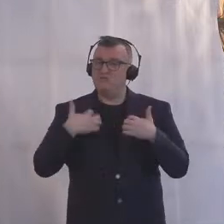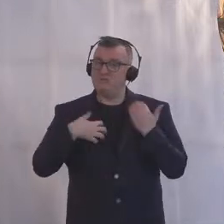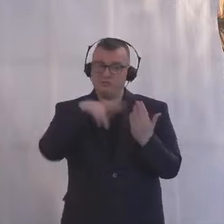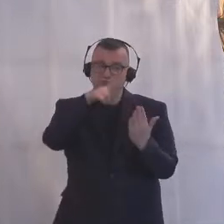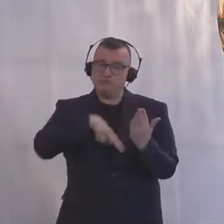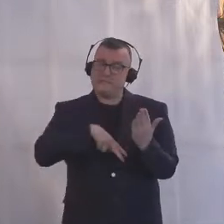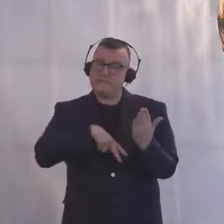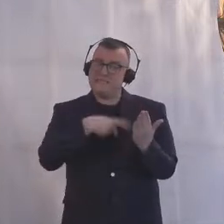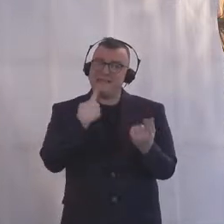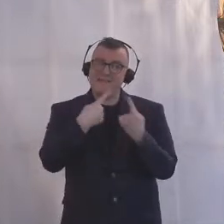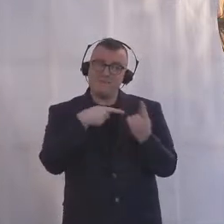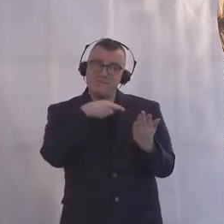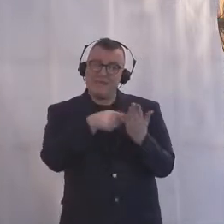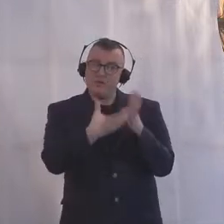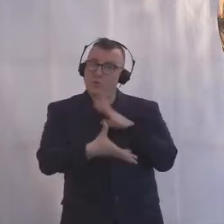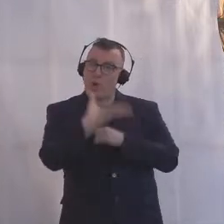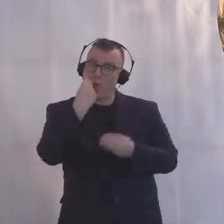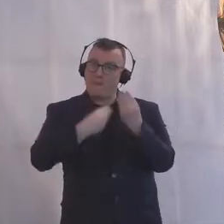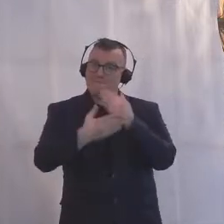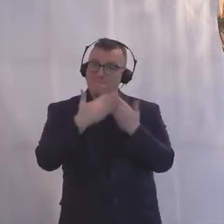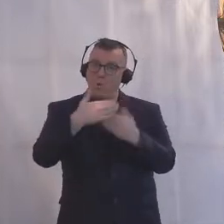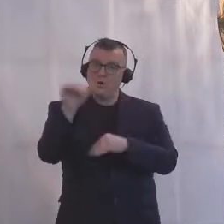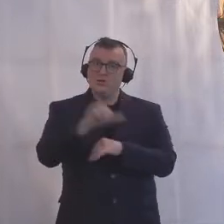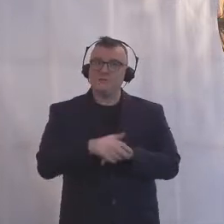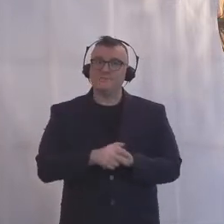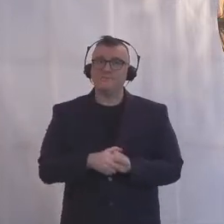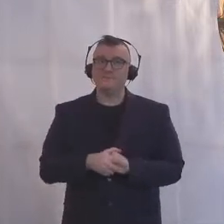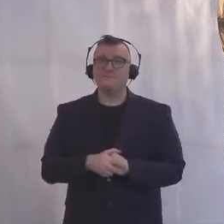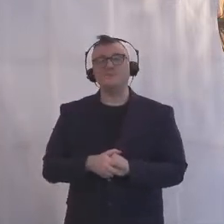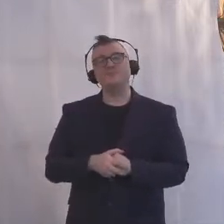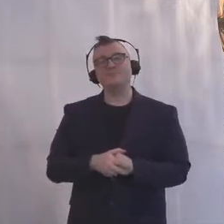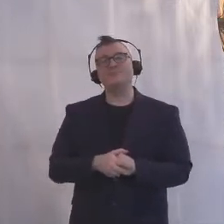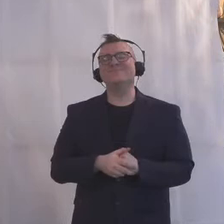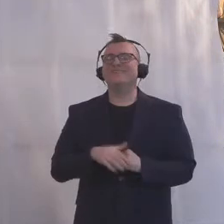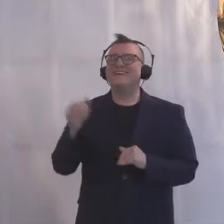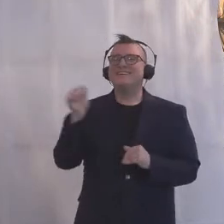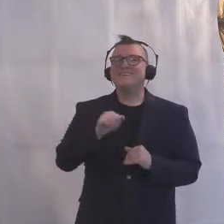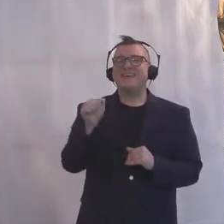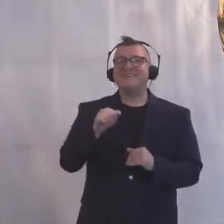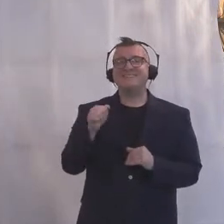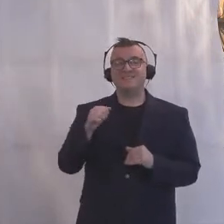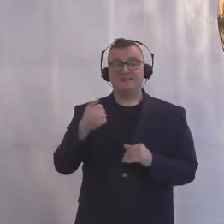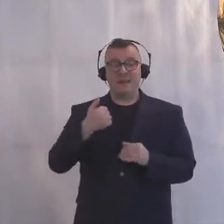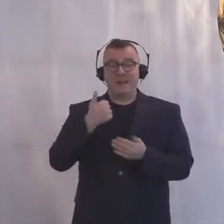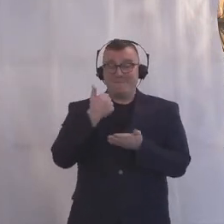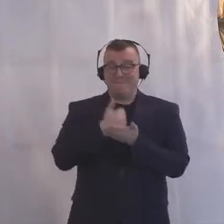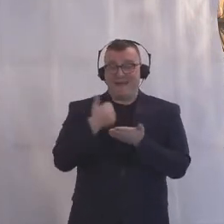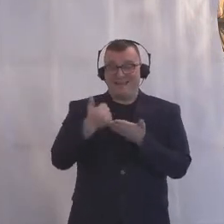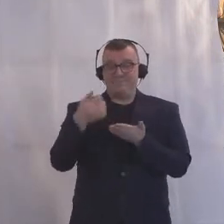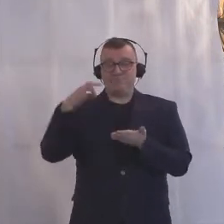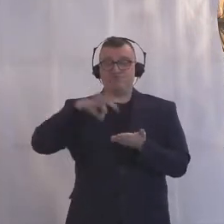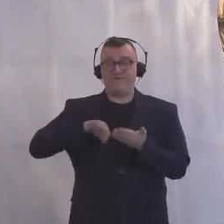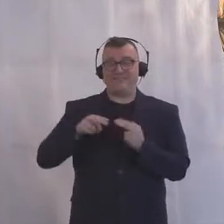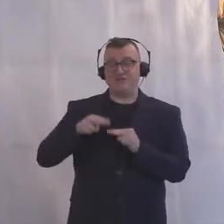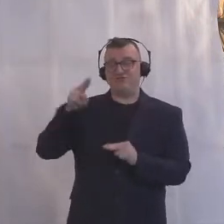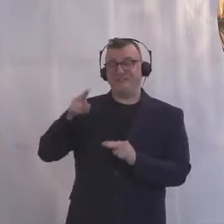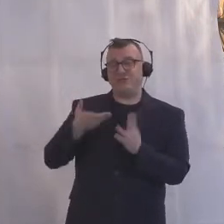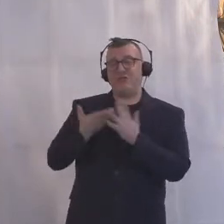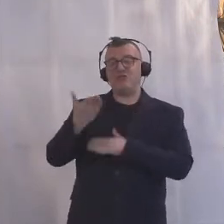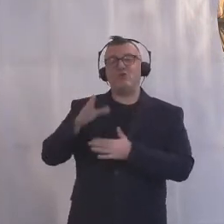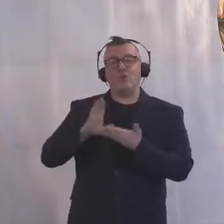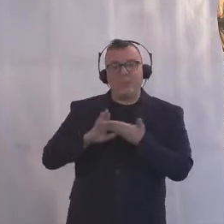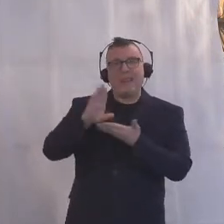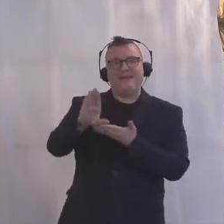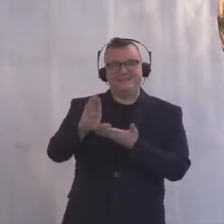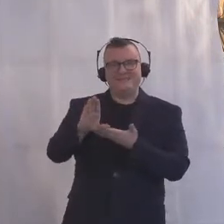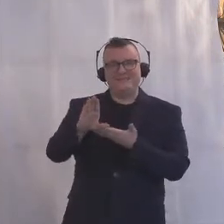to learn from that as well. And I think, you know, like, we are trying to help banks make money by lending, by the way, so it's good for us to lend. So, you